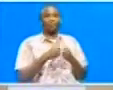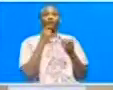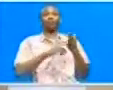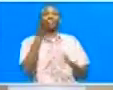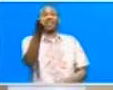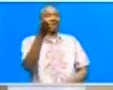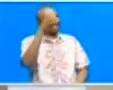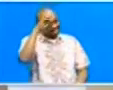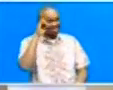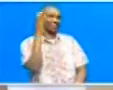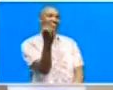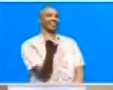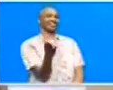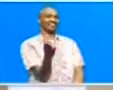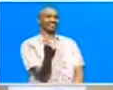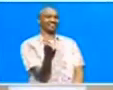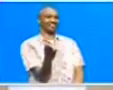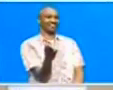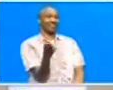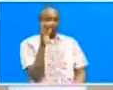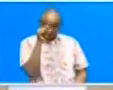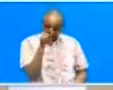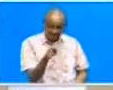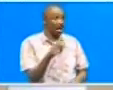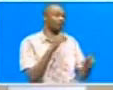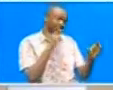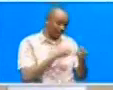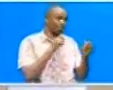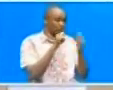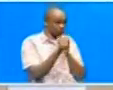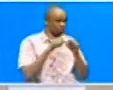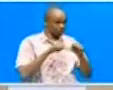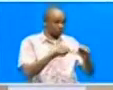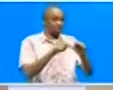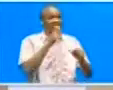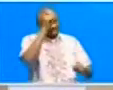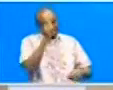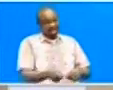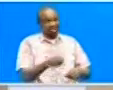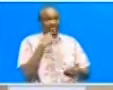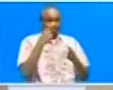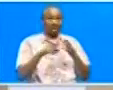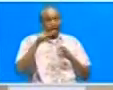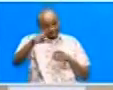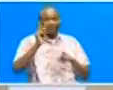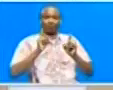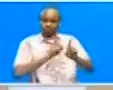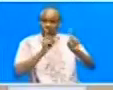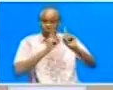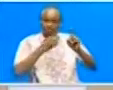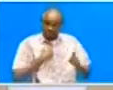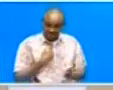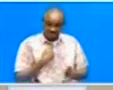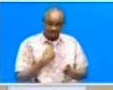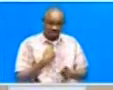judges' table? Edith Kimani. Yeah. And then along the competition, the judges make her my mentor. Yeah. You know, and you know, I